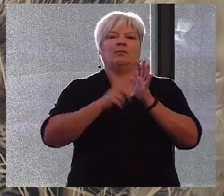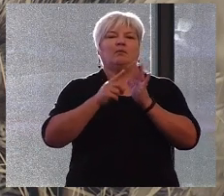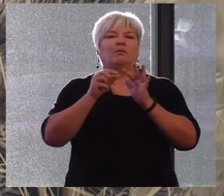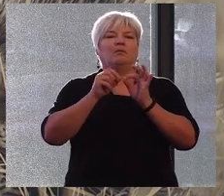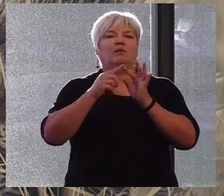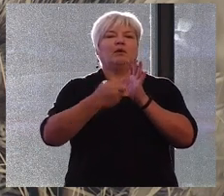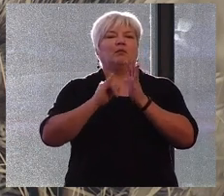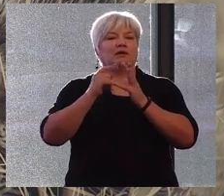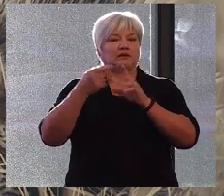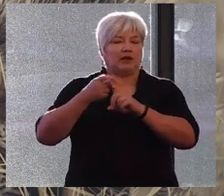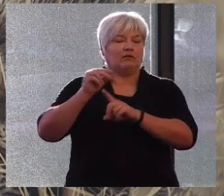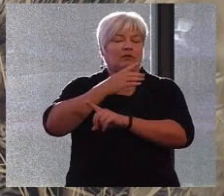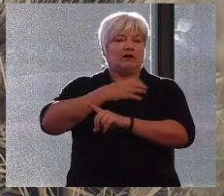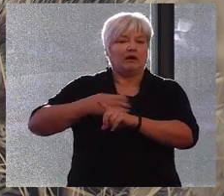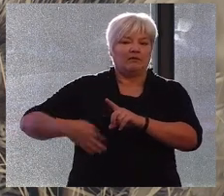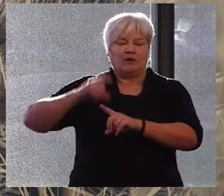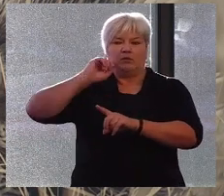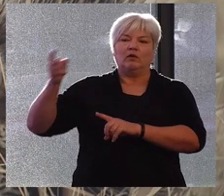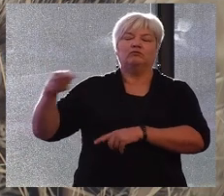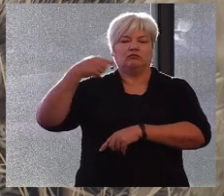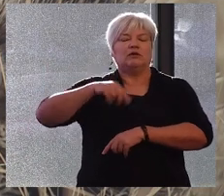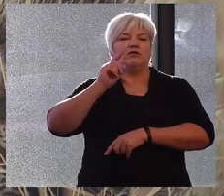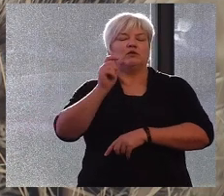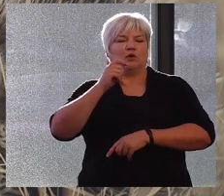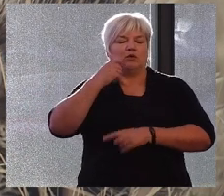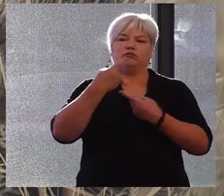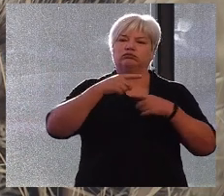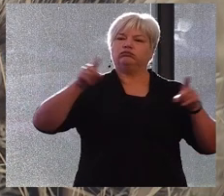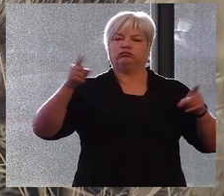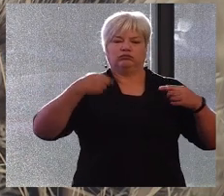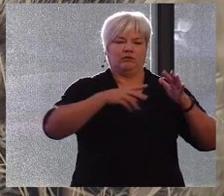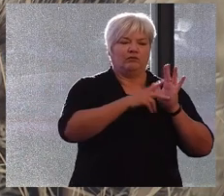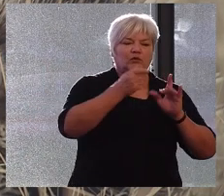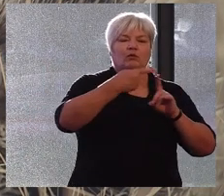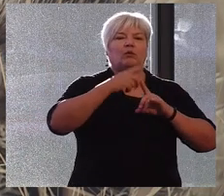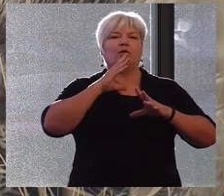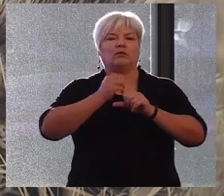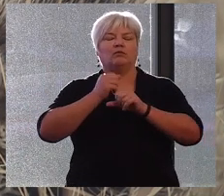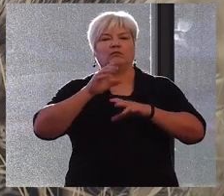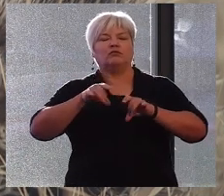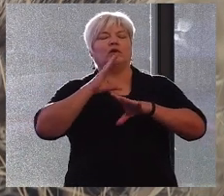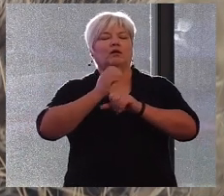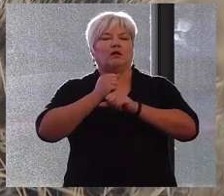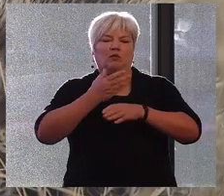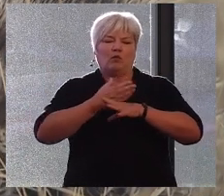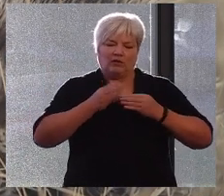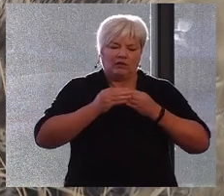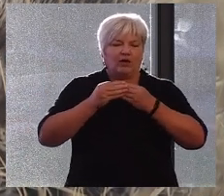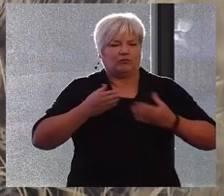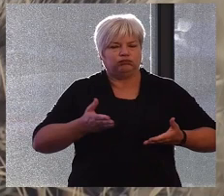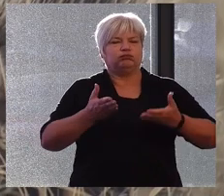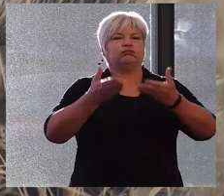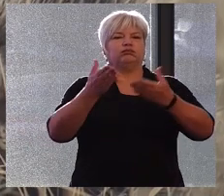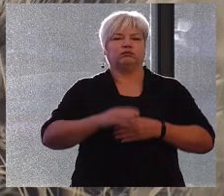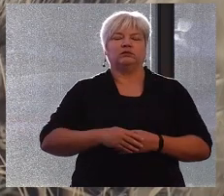announcement on other collaboration we're doing together between the Victoria and the Commonwealth. We're making some progress through Biodiversity 2037, our